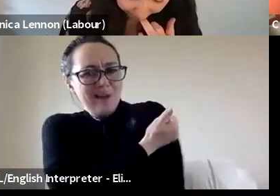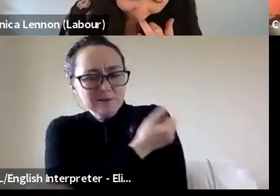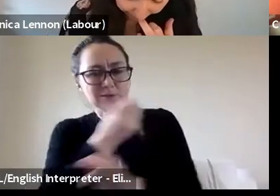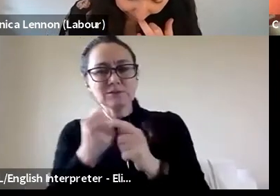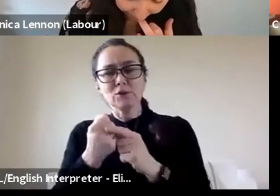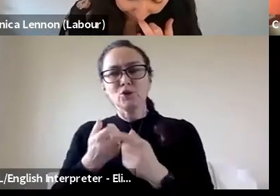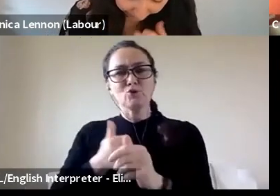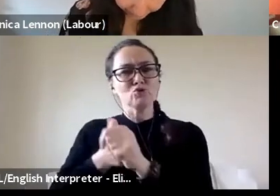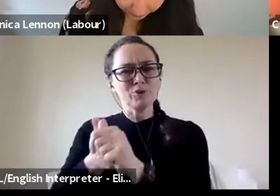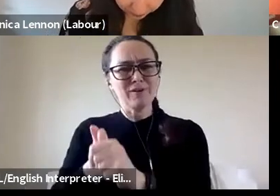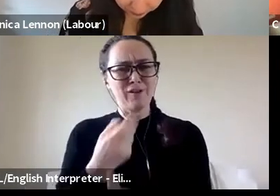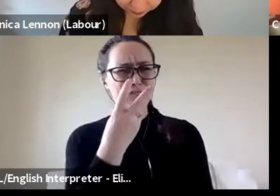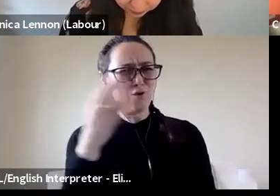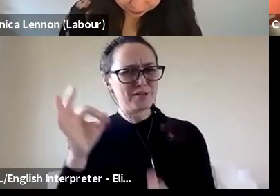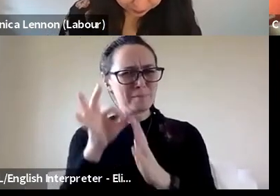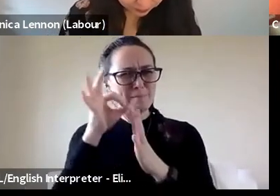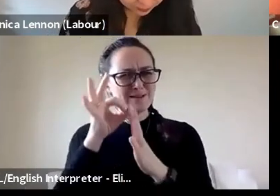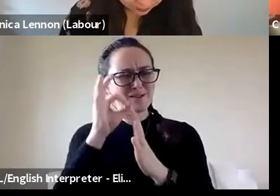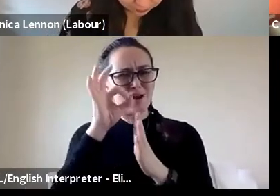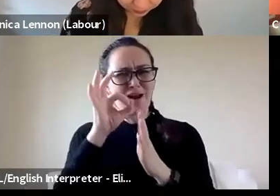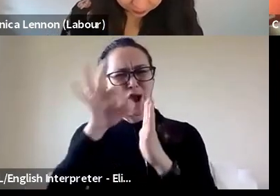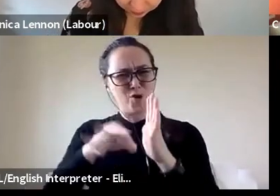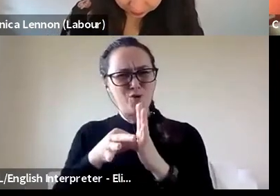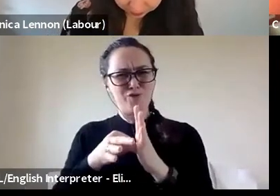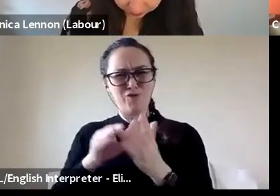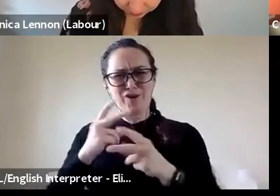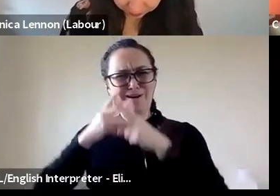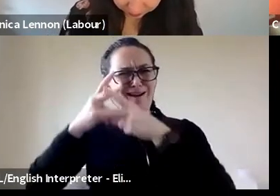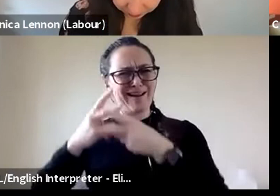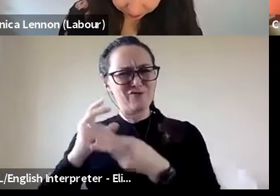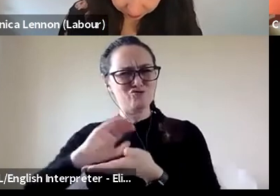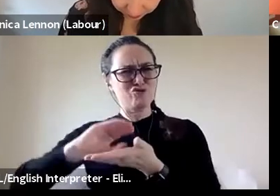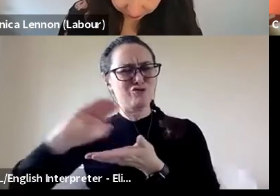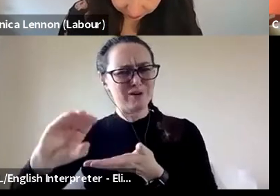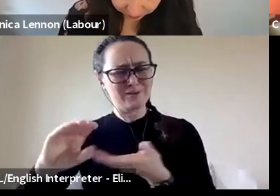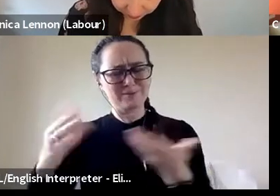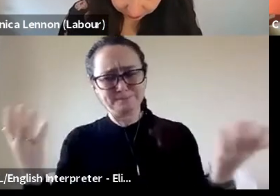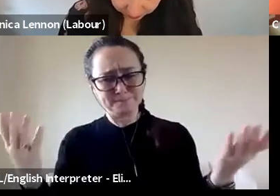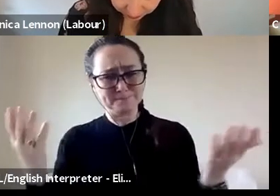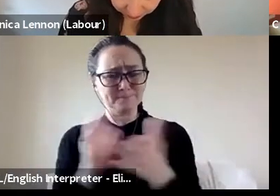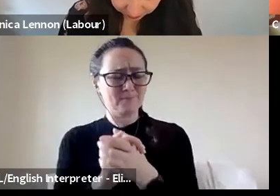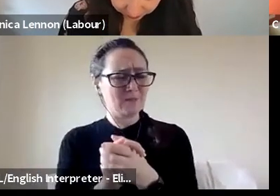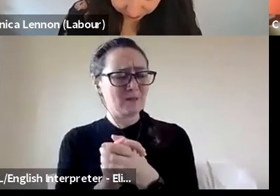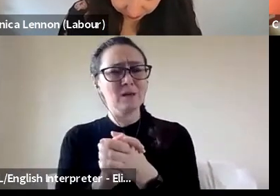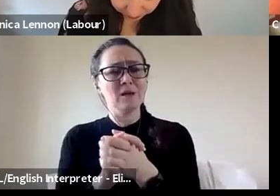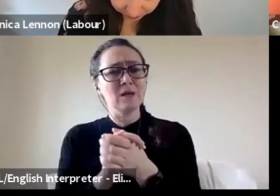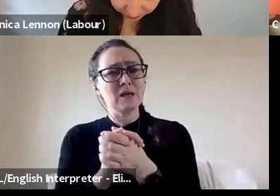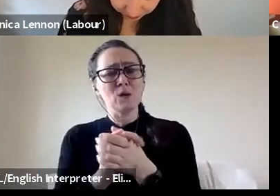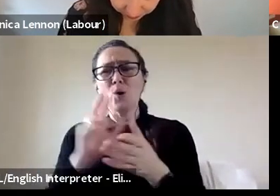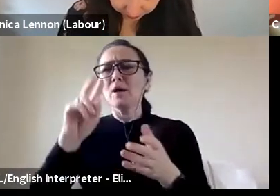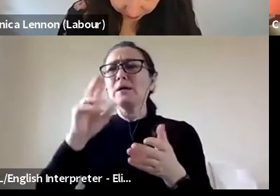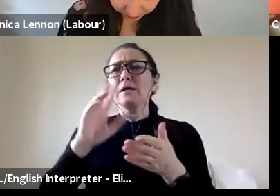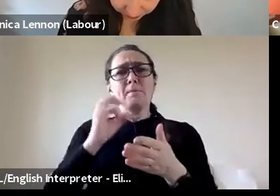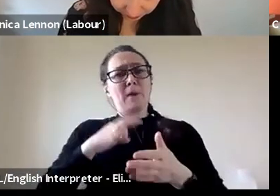receiving 40 pence an hour for carers grants. I mean, what plans do we really need to put